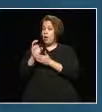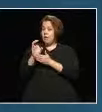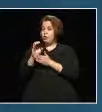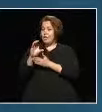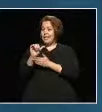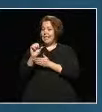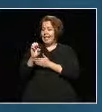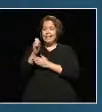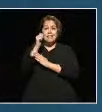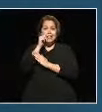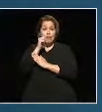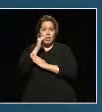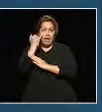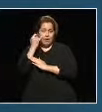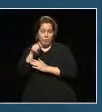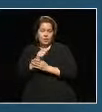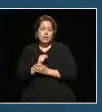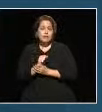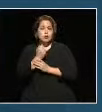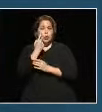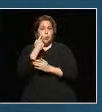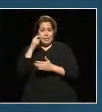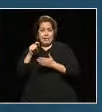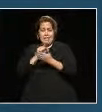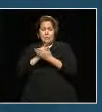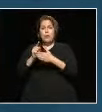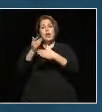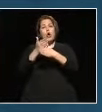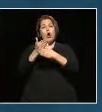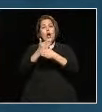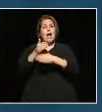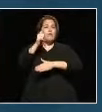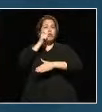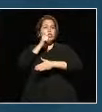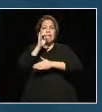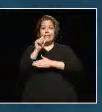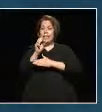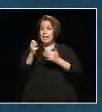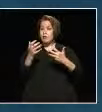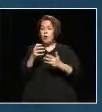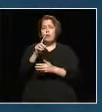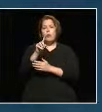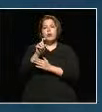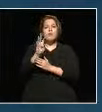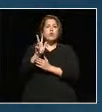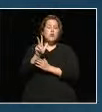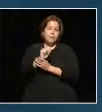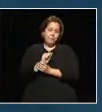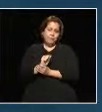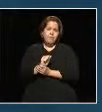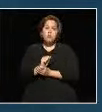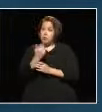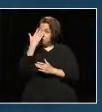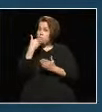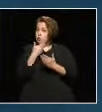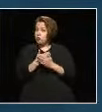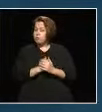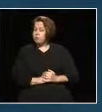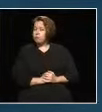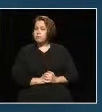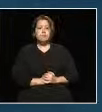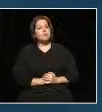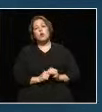daily as needed. This past week, again, our average daily cases was 143, so we're looking good there.